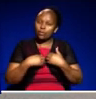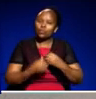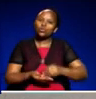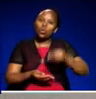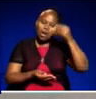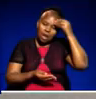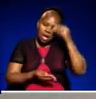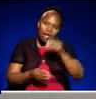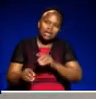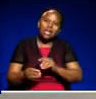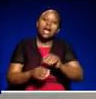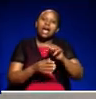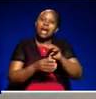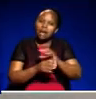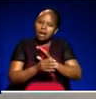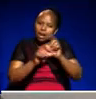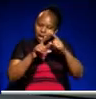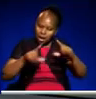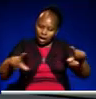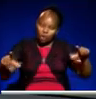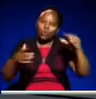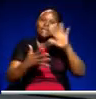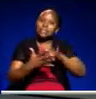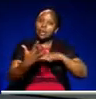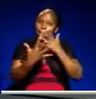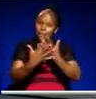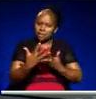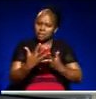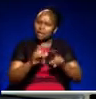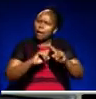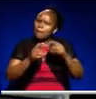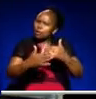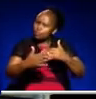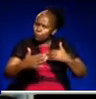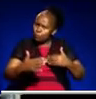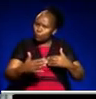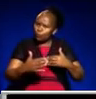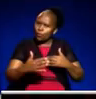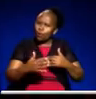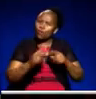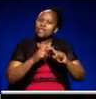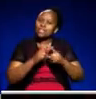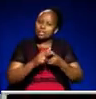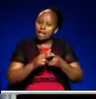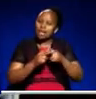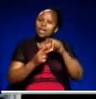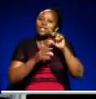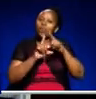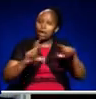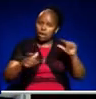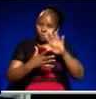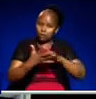going to do language pattern. But before we go to our language pattern today,